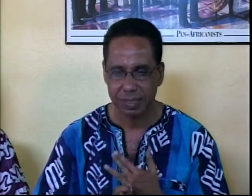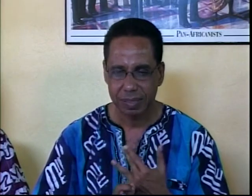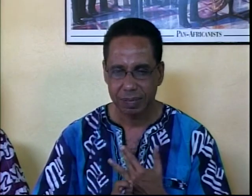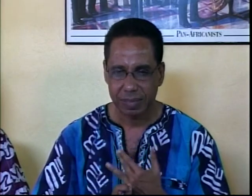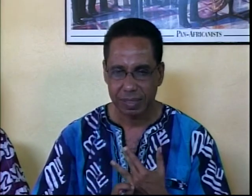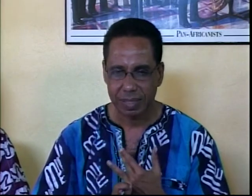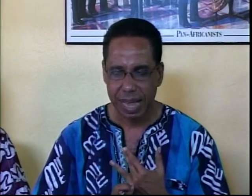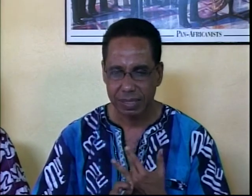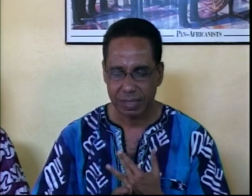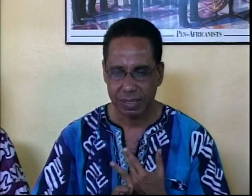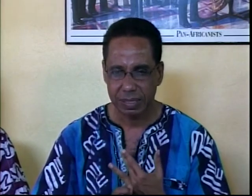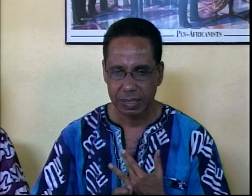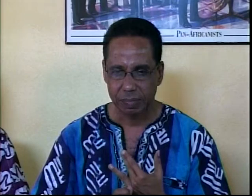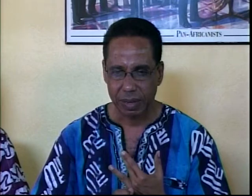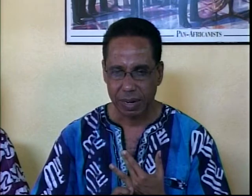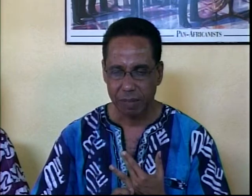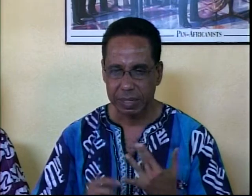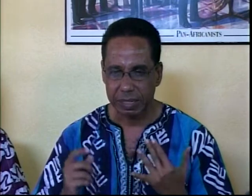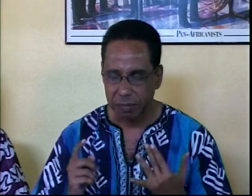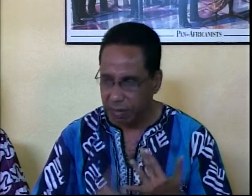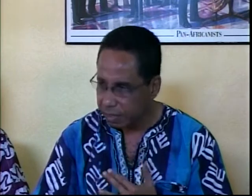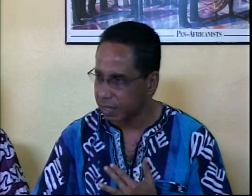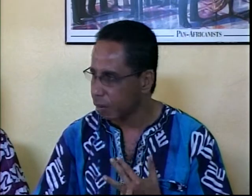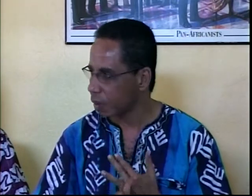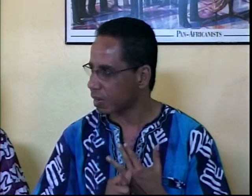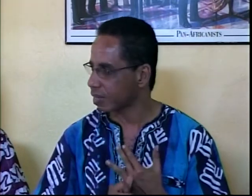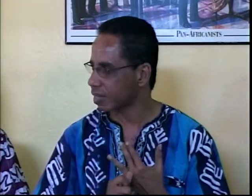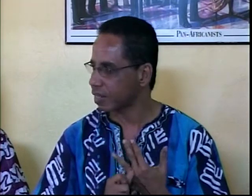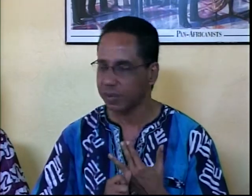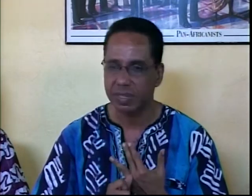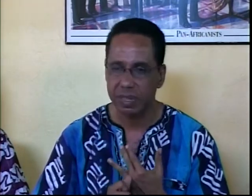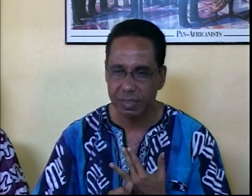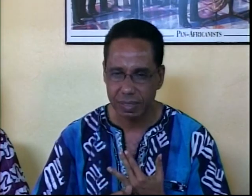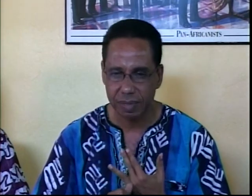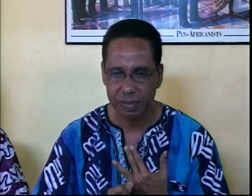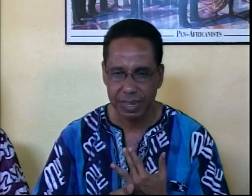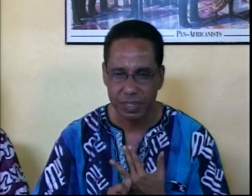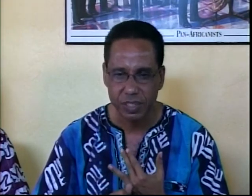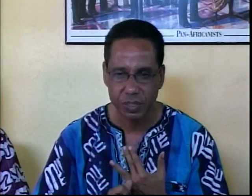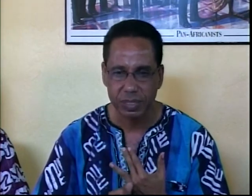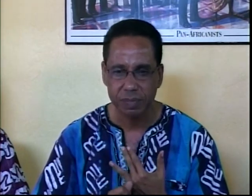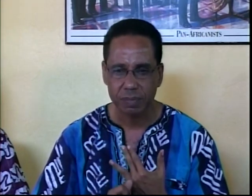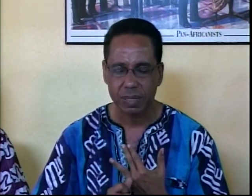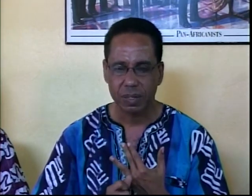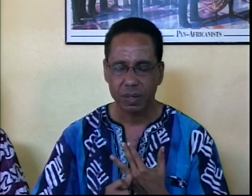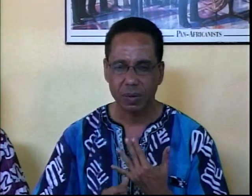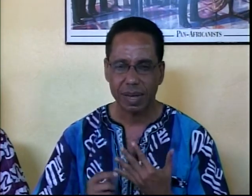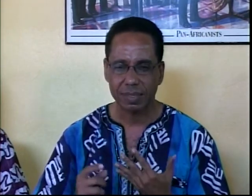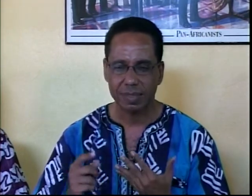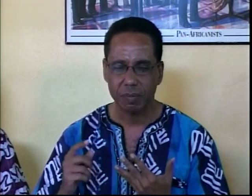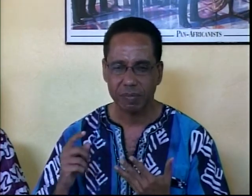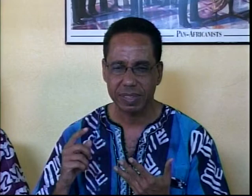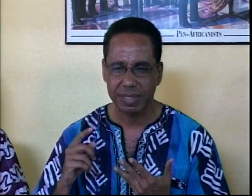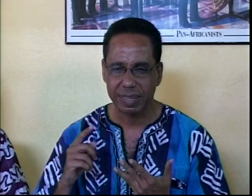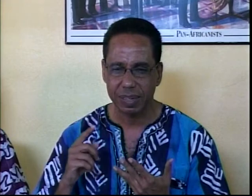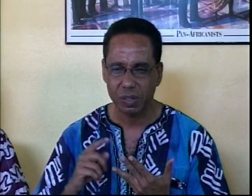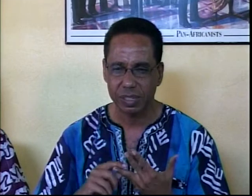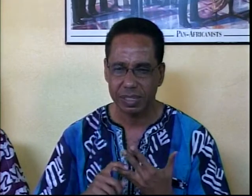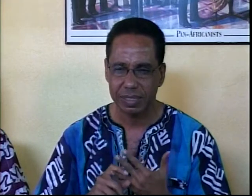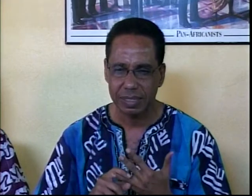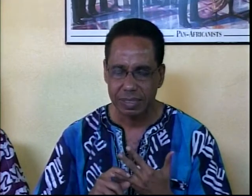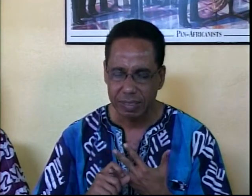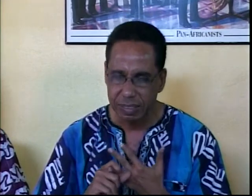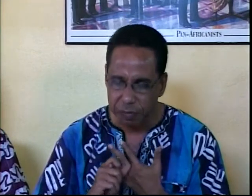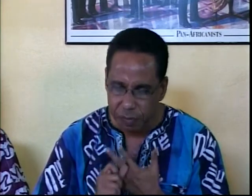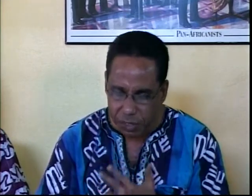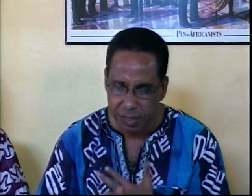imbalances that have been inflicted upon us as a result of that history. Look at some of the